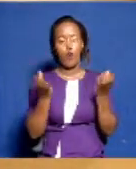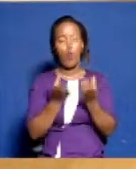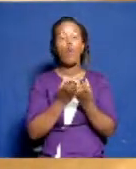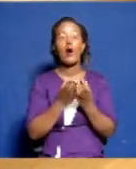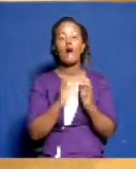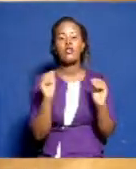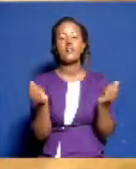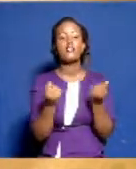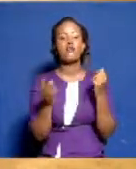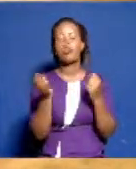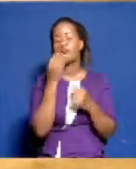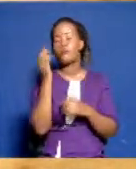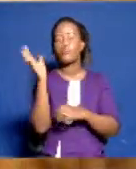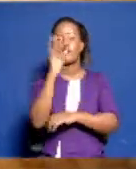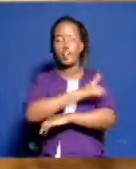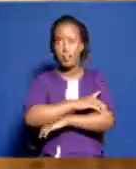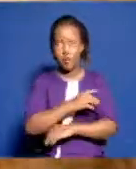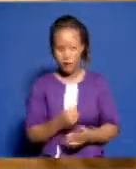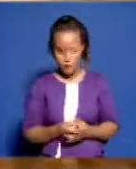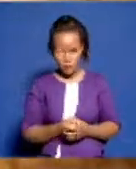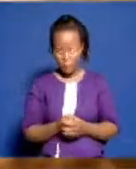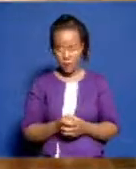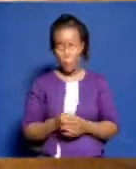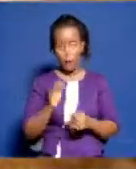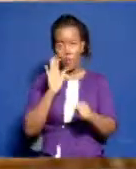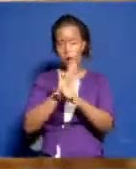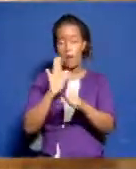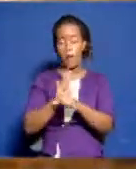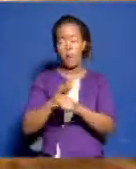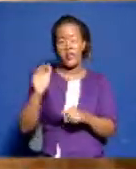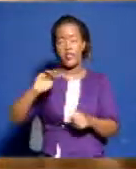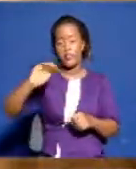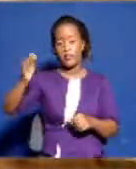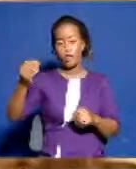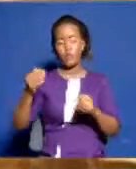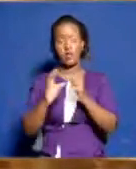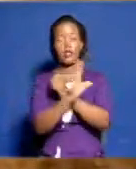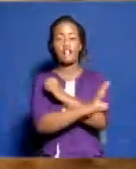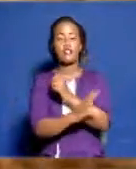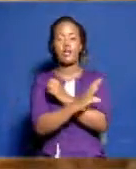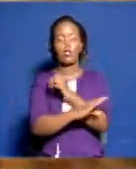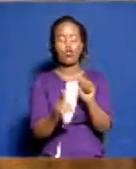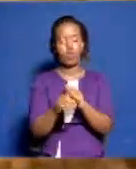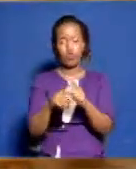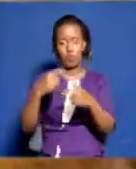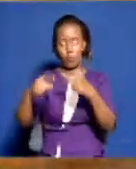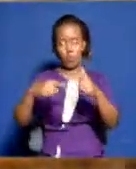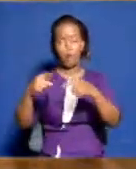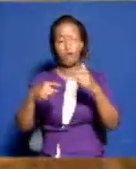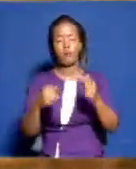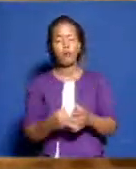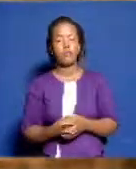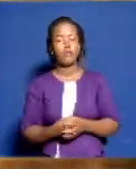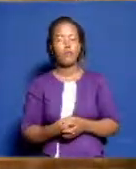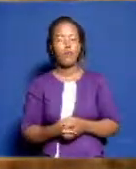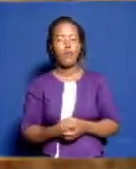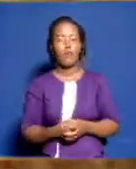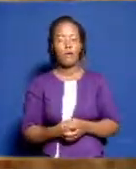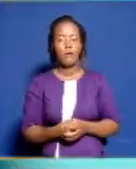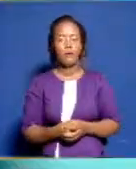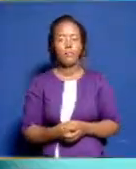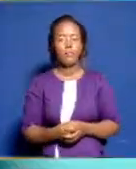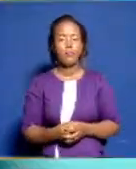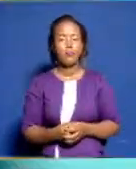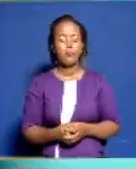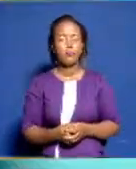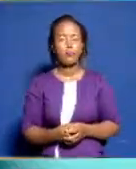also carried out in key markets across major towns in the country. Ben Troy Njue reporting for Channel 1 Business.